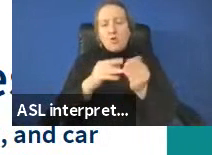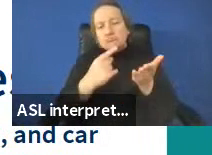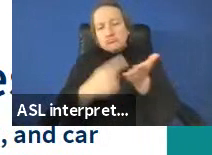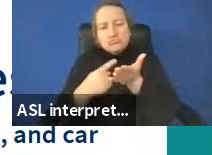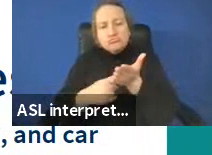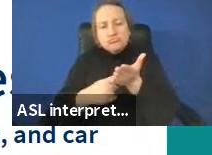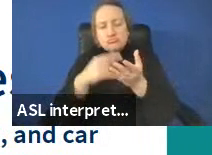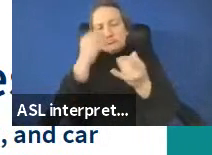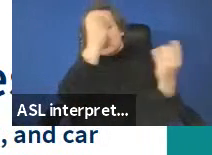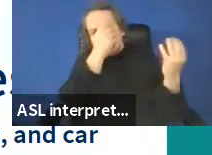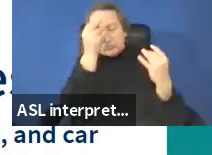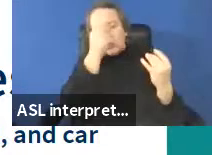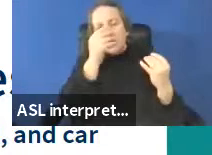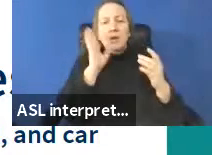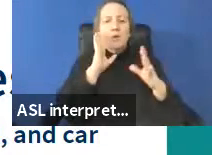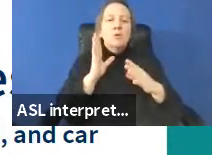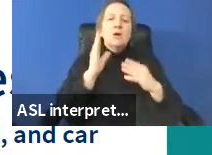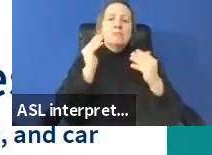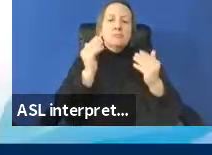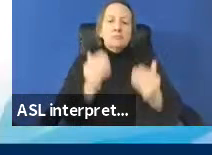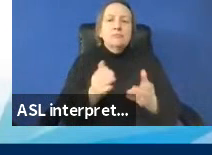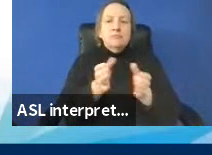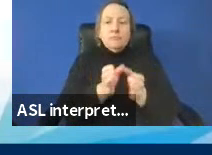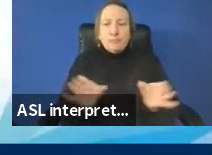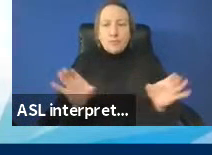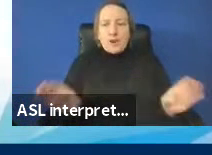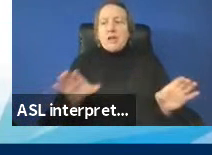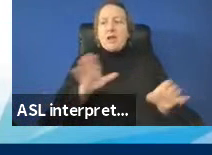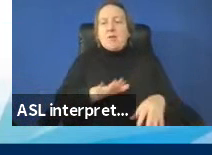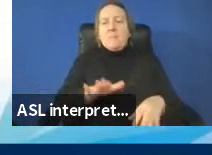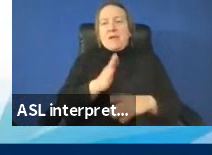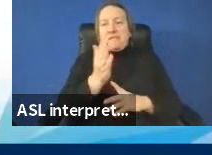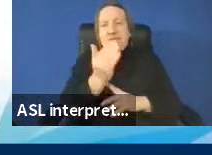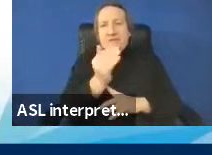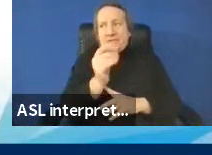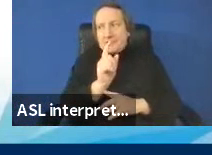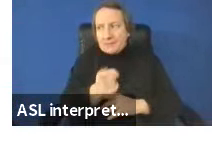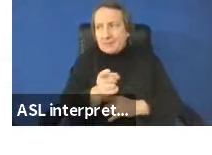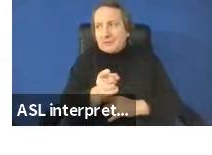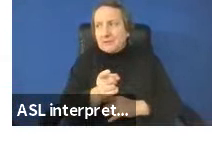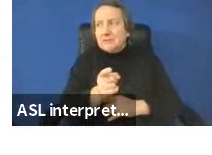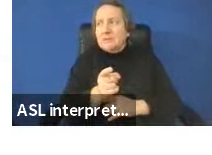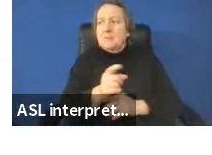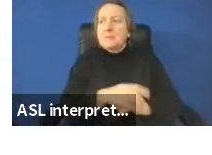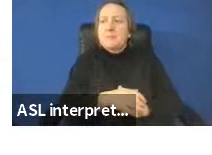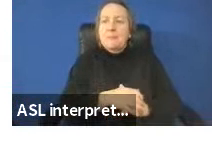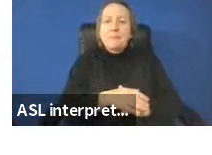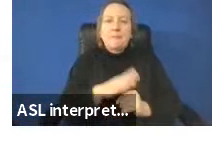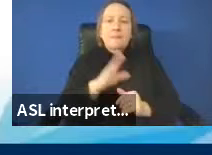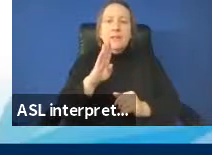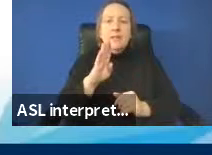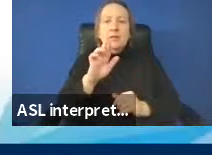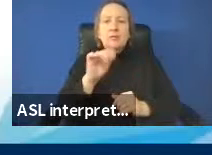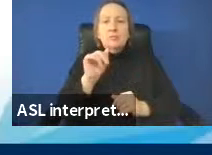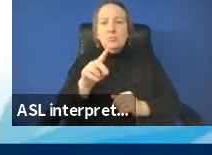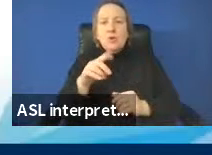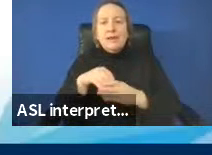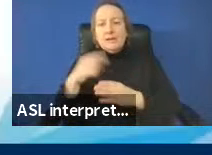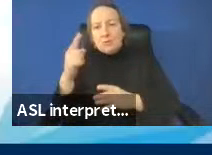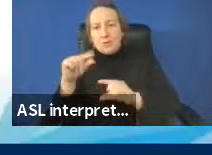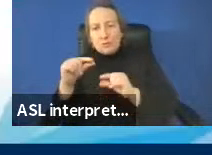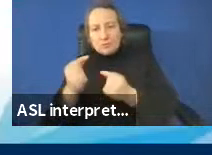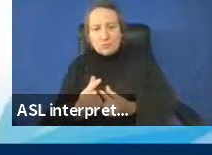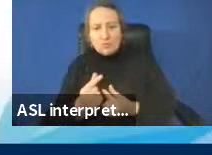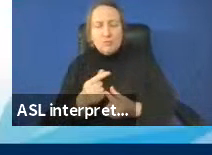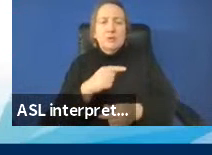more questions. So we are going to go into breakouts for about 15 minutes. Brad will be in one